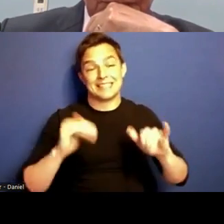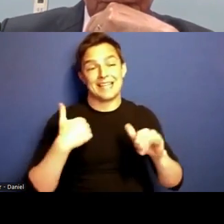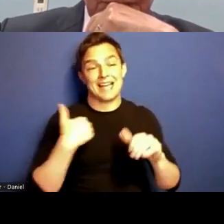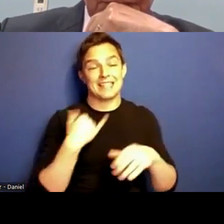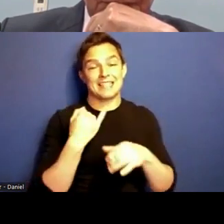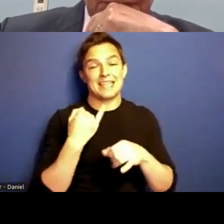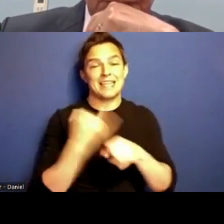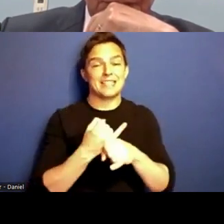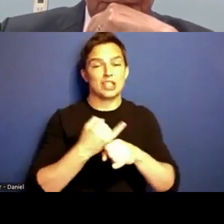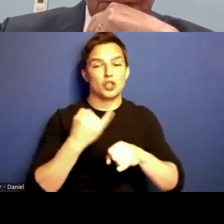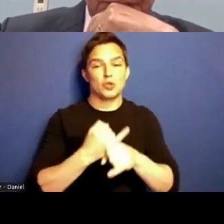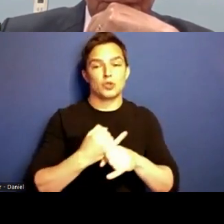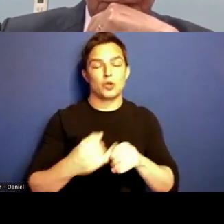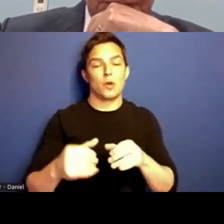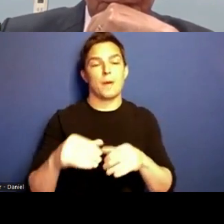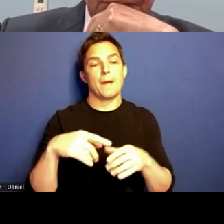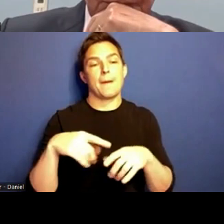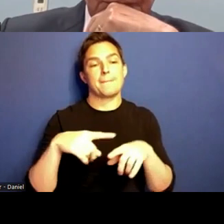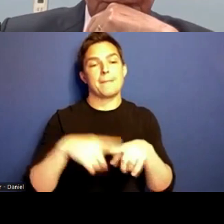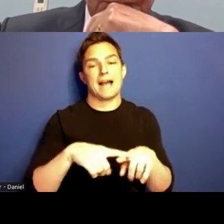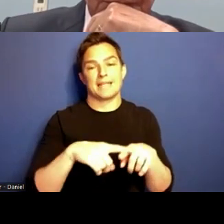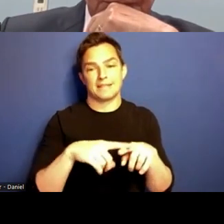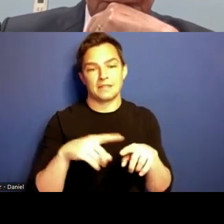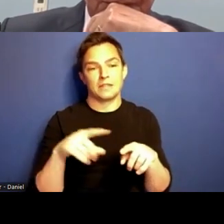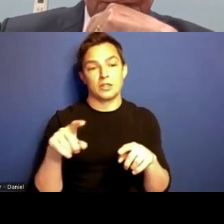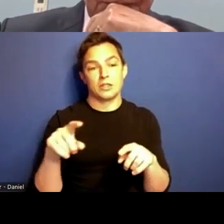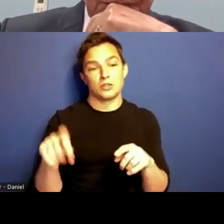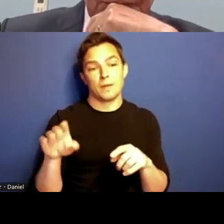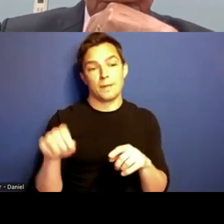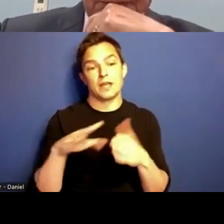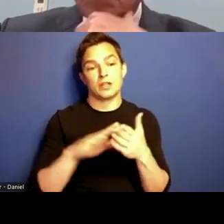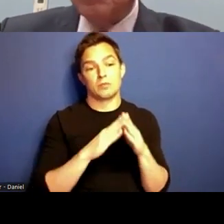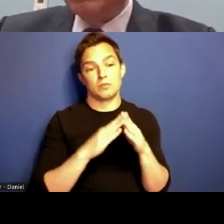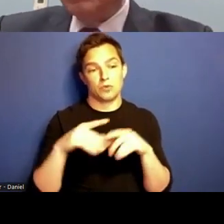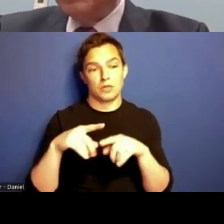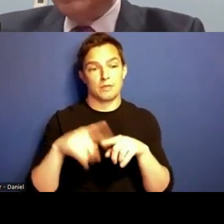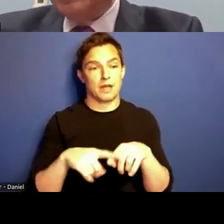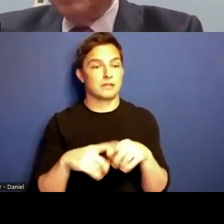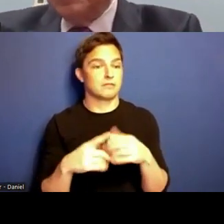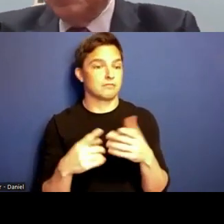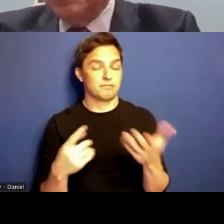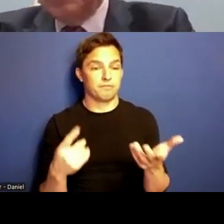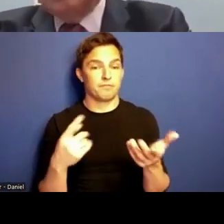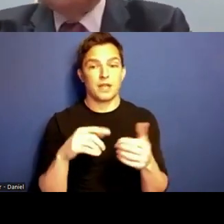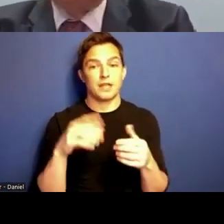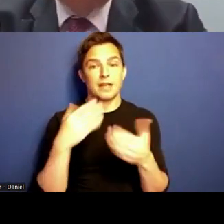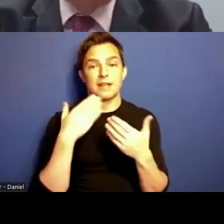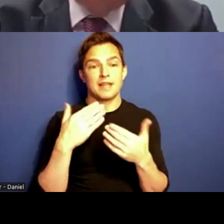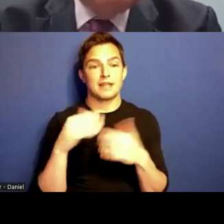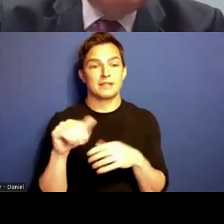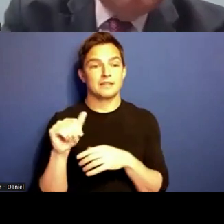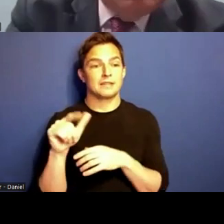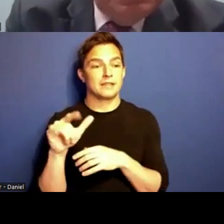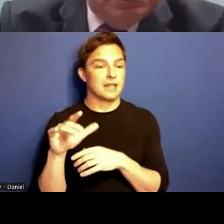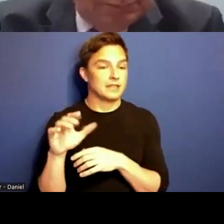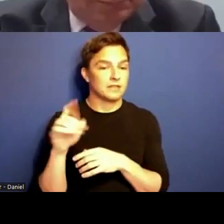bias, and it should be a community bias. And I thank Allison for all the work she's doing to change that. And I think we